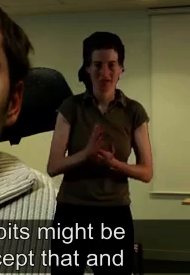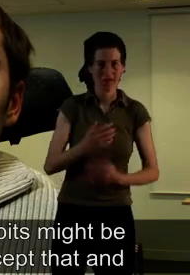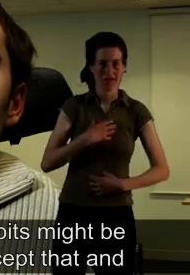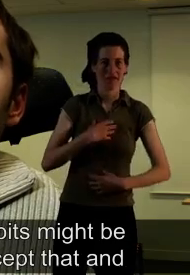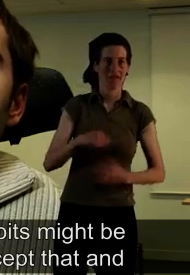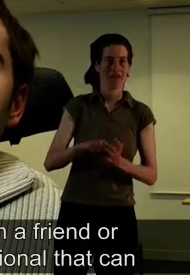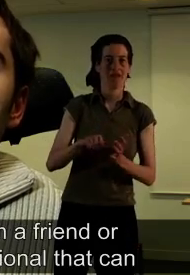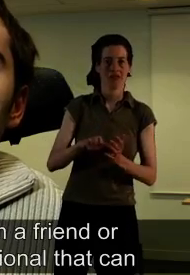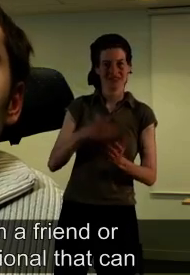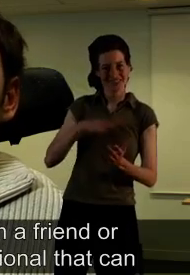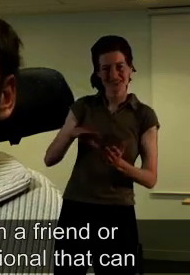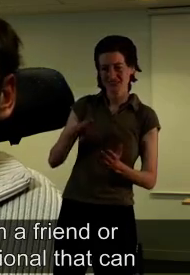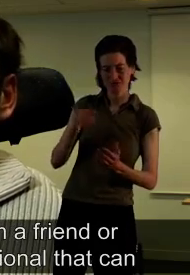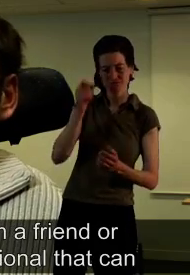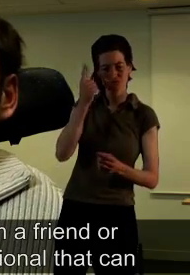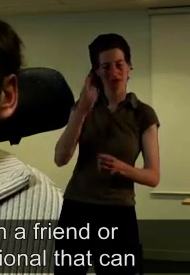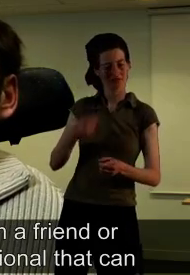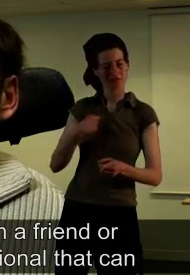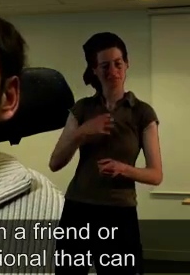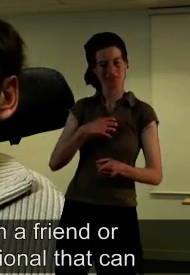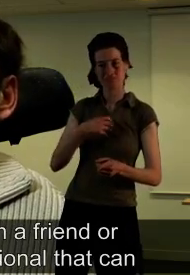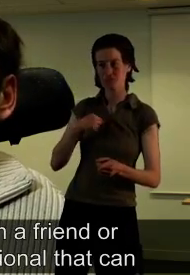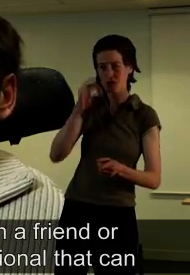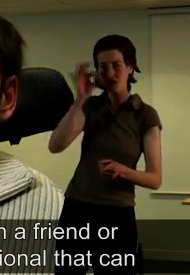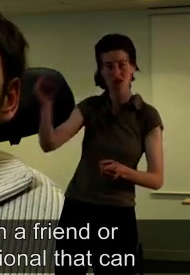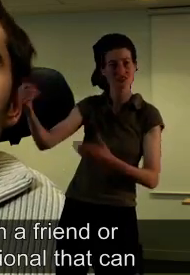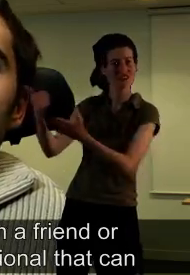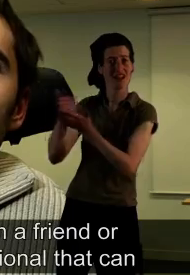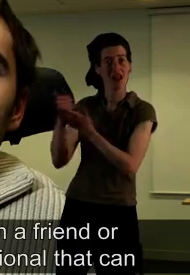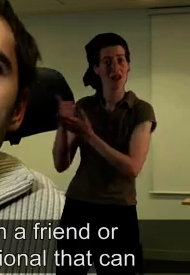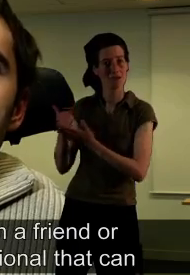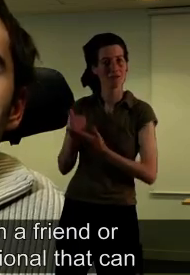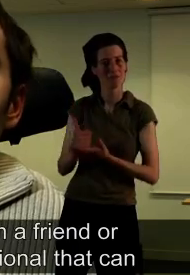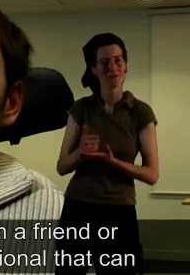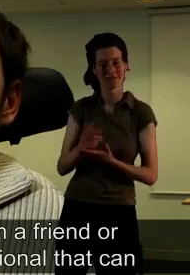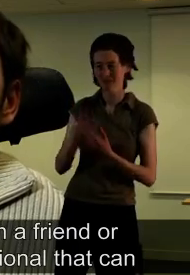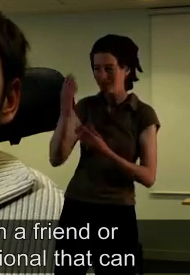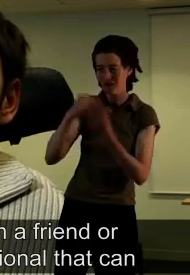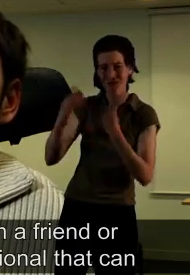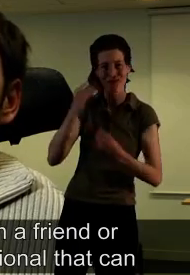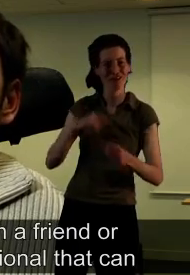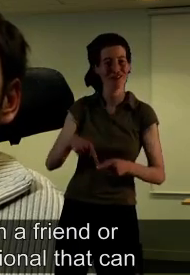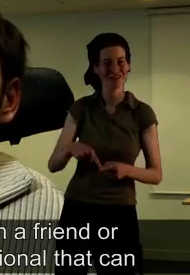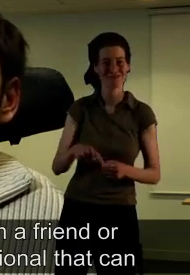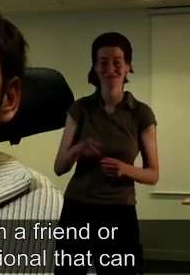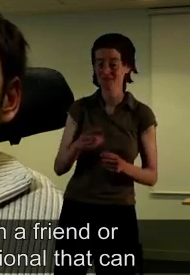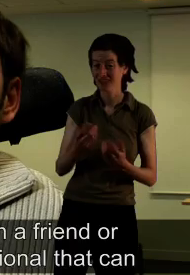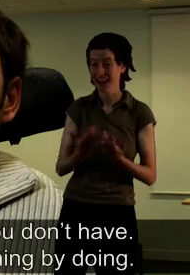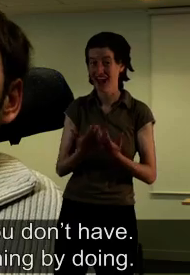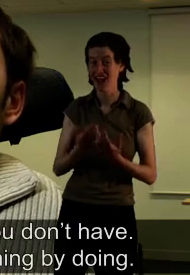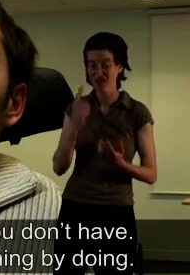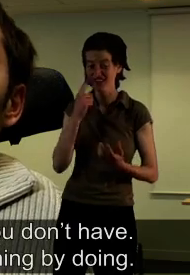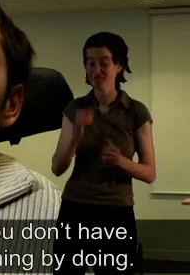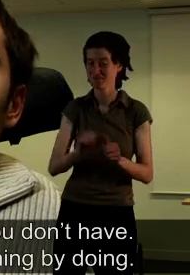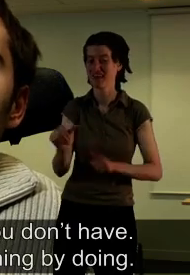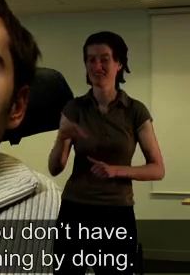and accept that and then seek the necessary help from a friend or a family member or someone professional that can